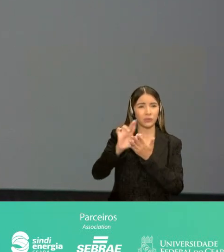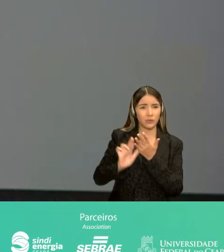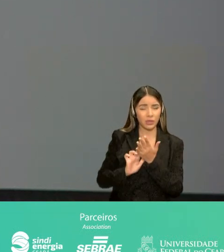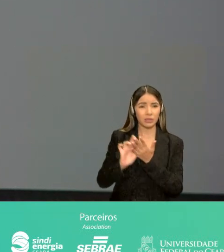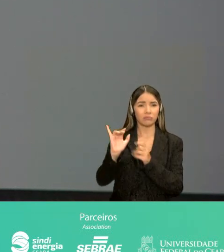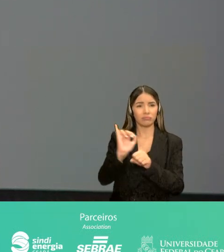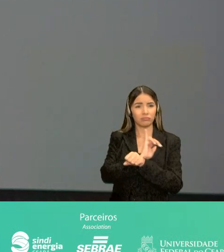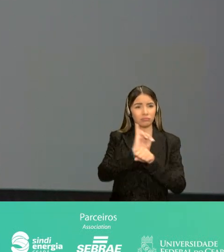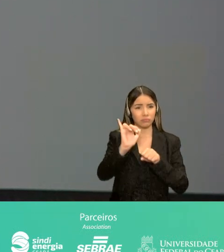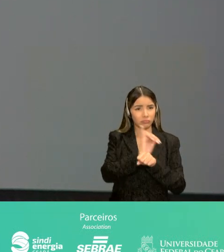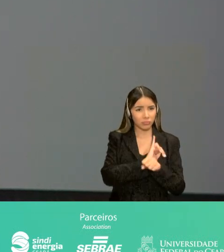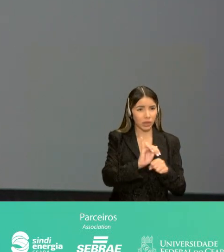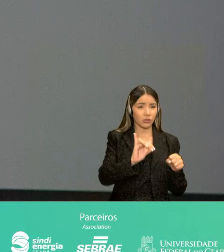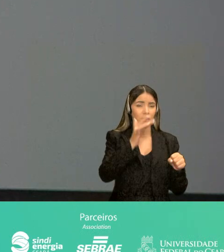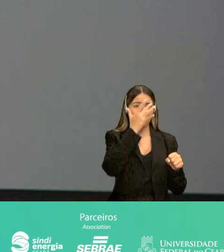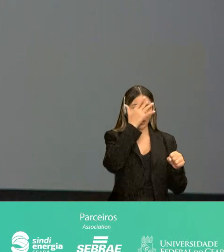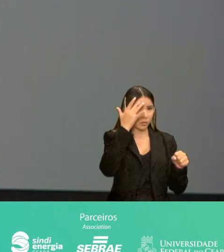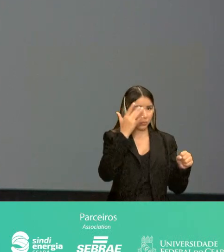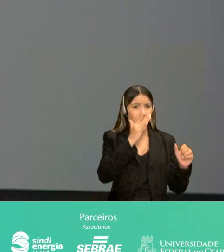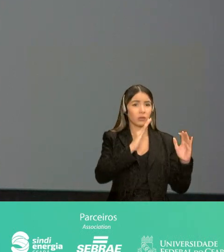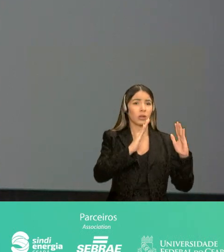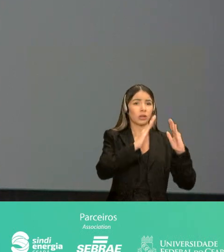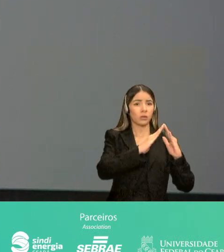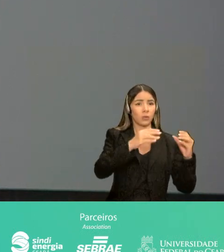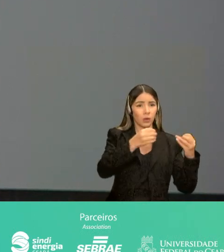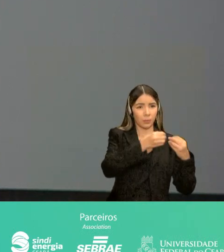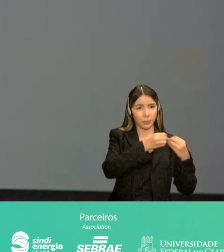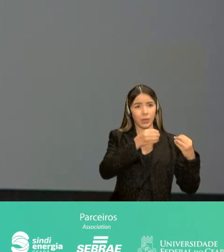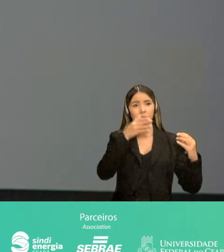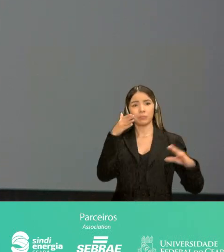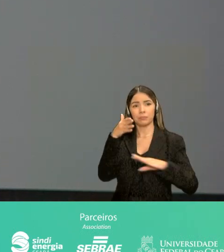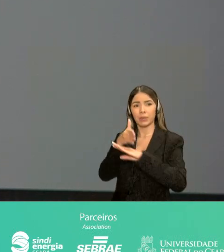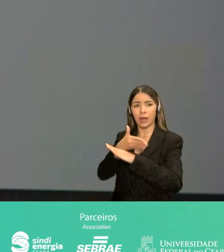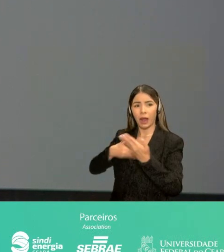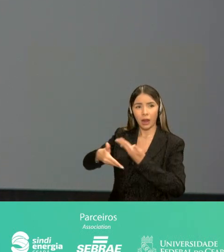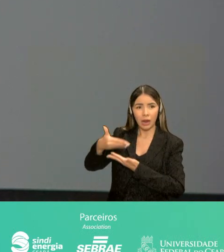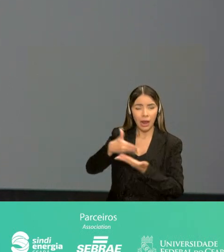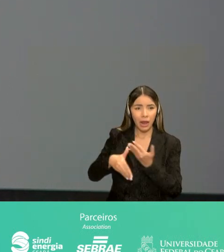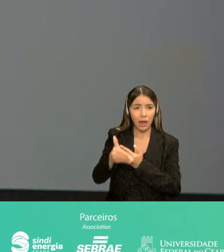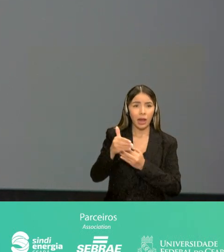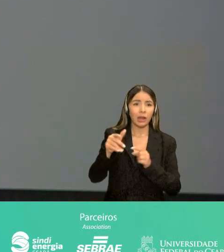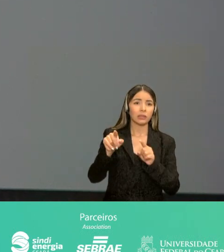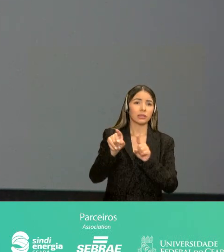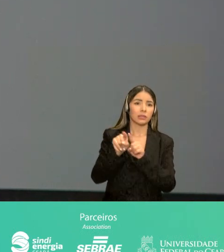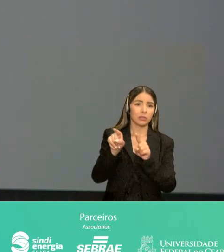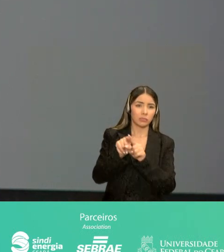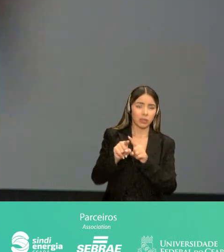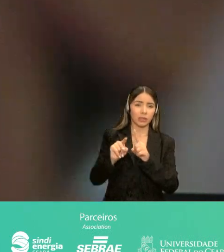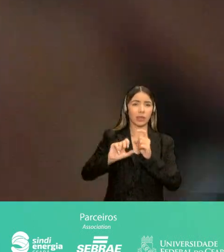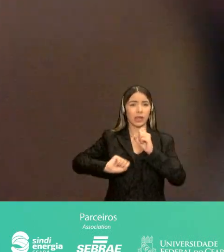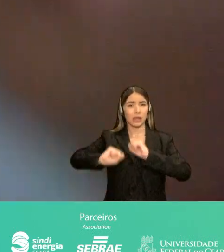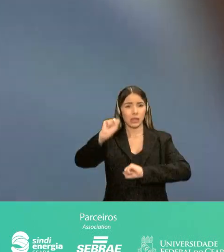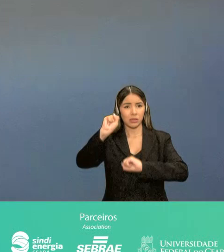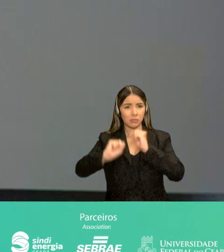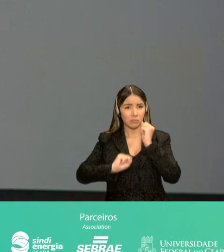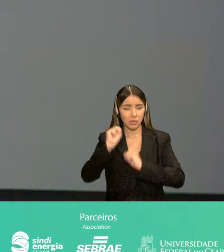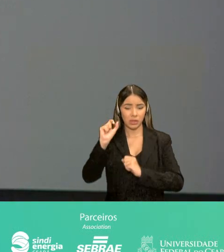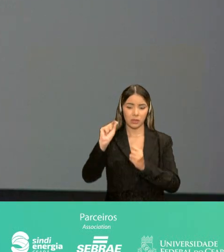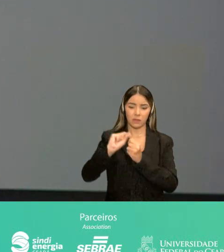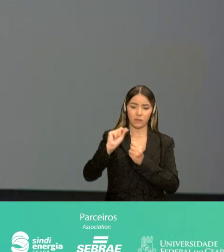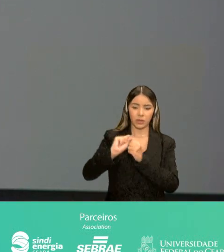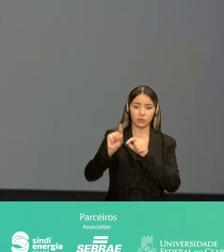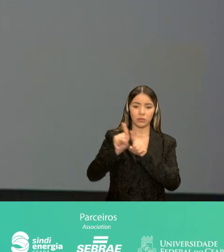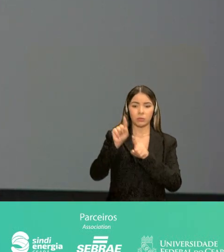being installed, but also in the production from plastic residues, for example. So in the residue, in the